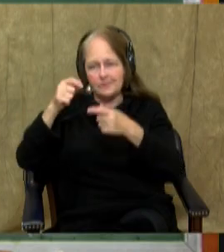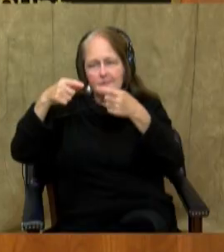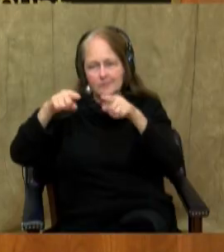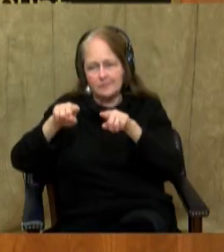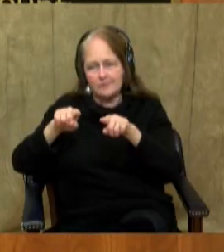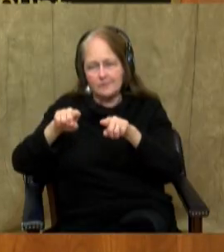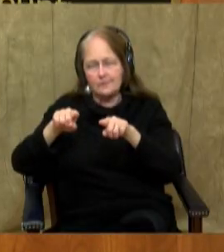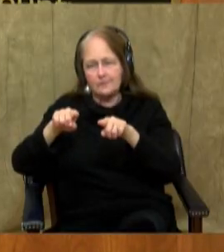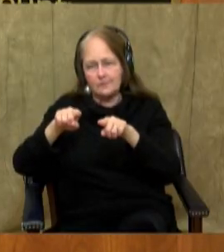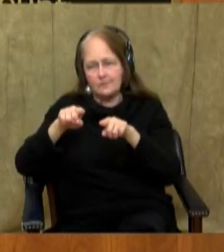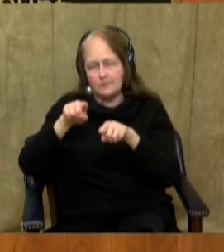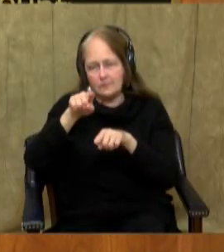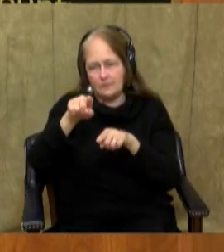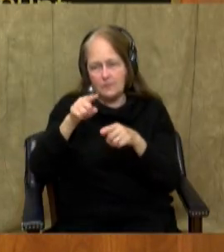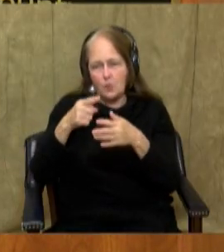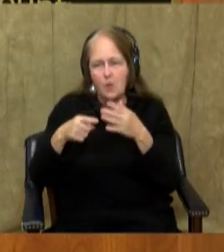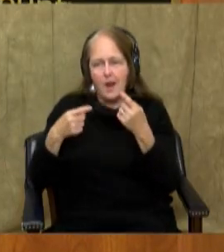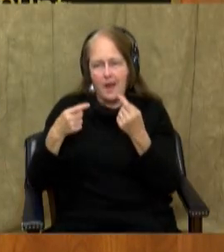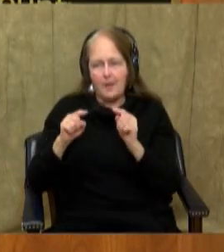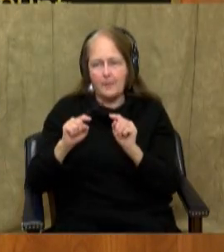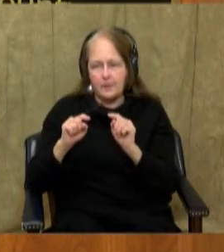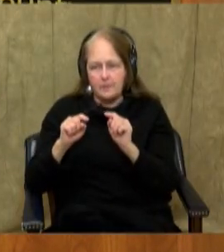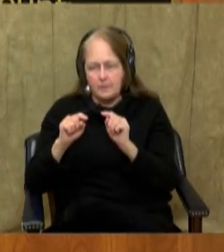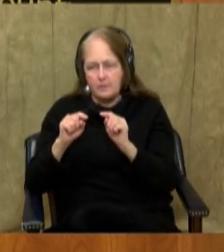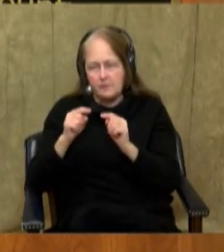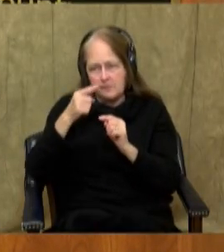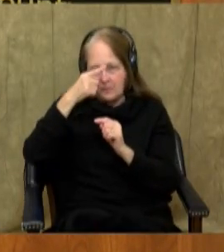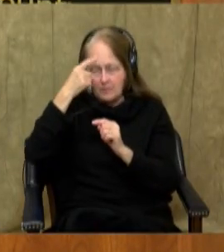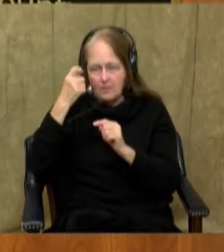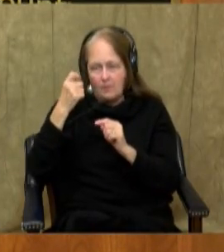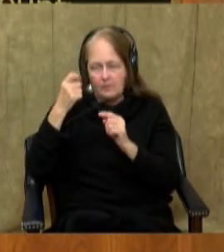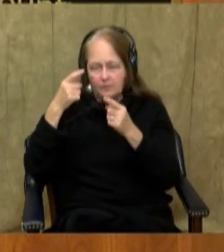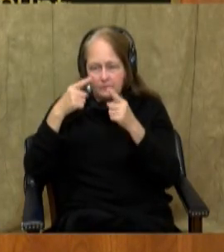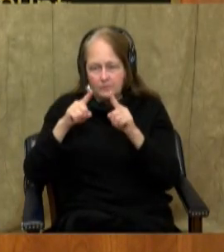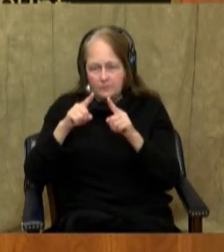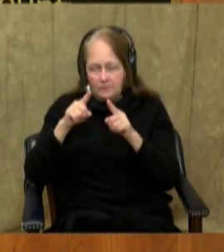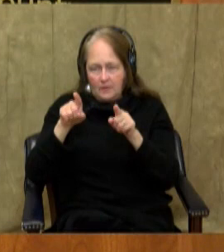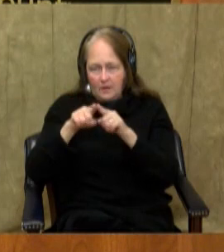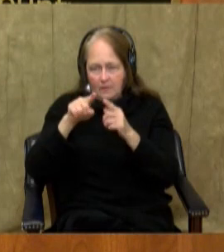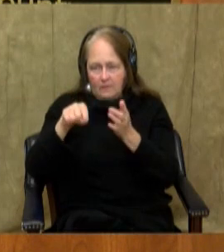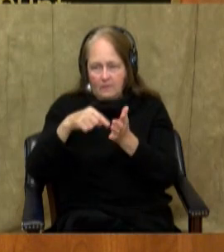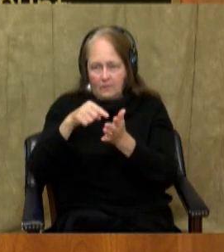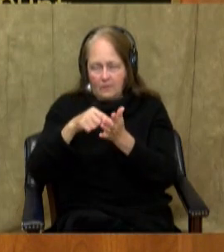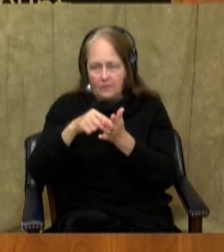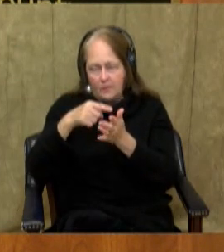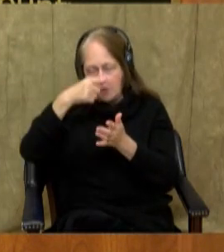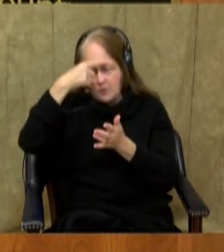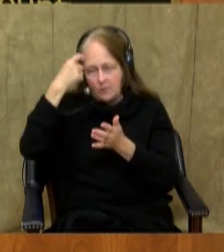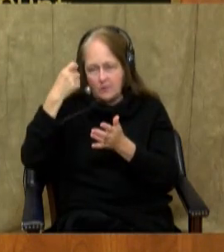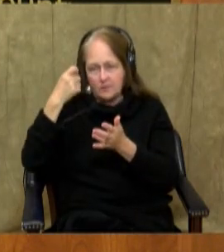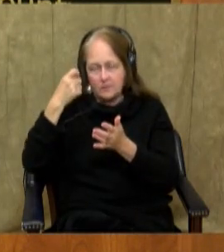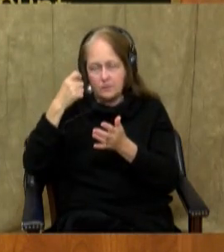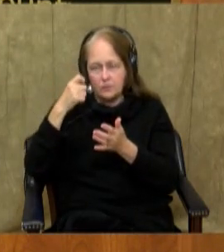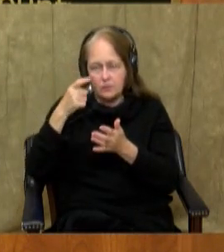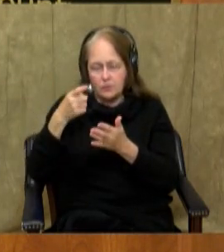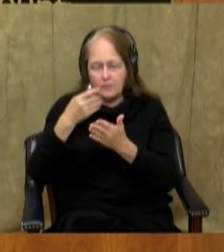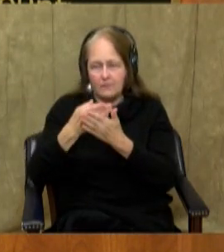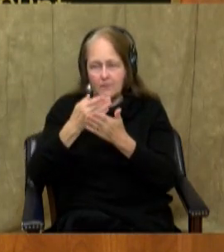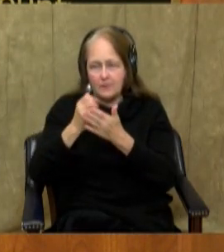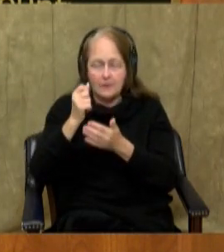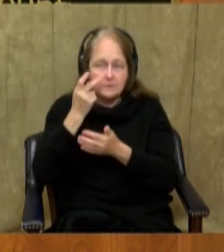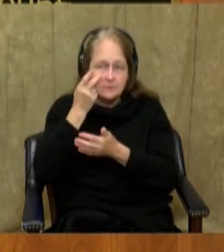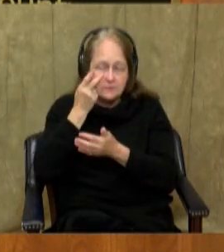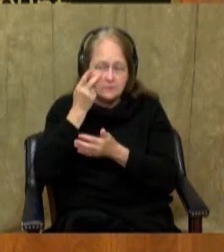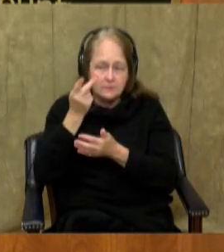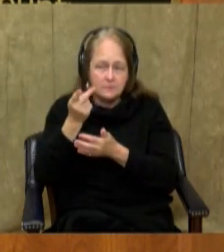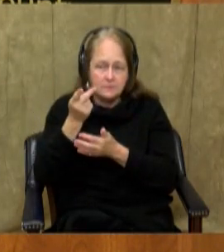happen that way. This is what happened. So because of events like that, And because the fact that you could actually